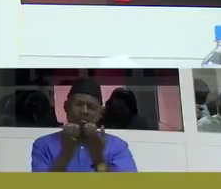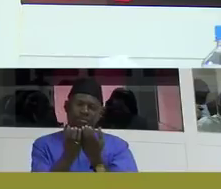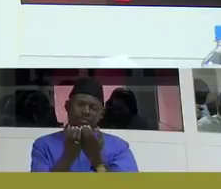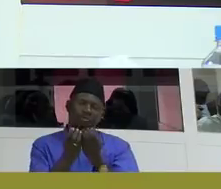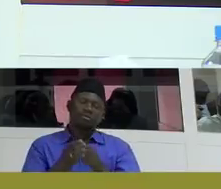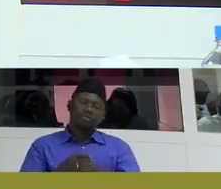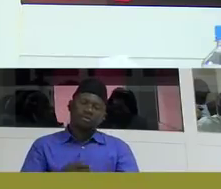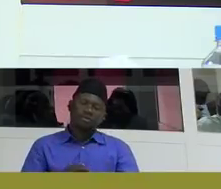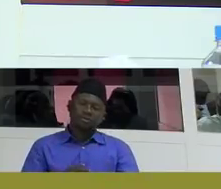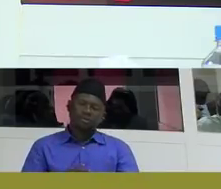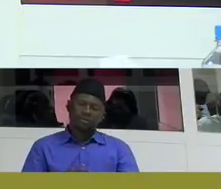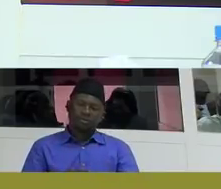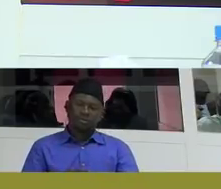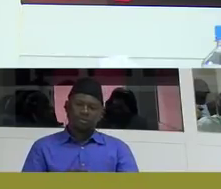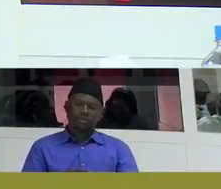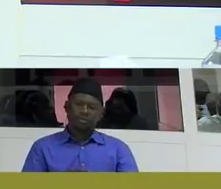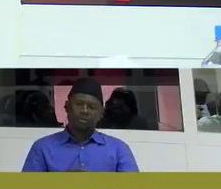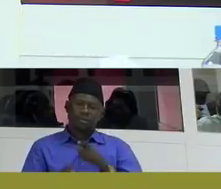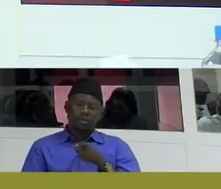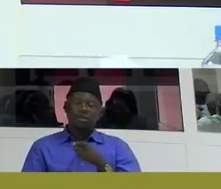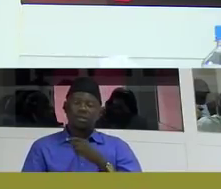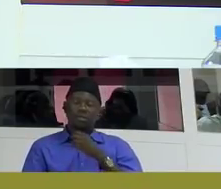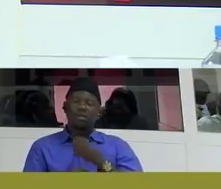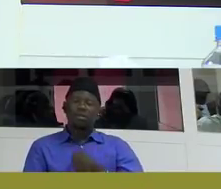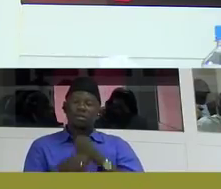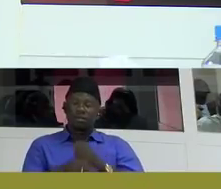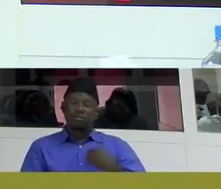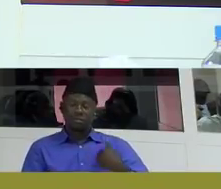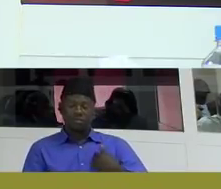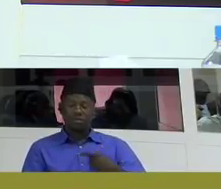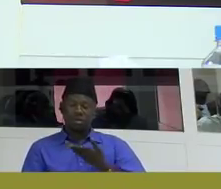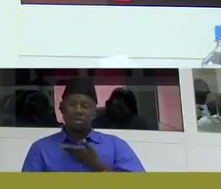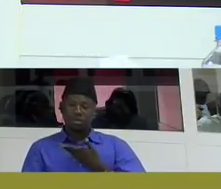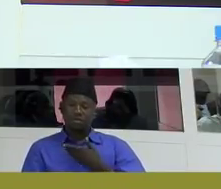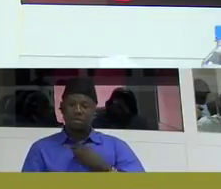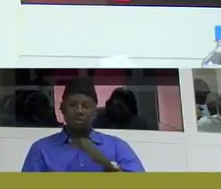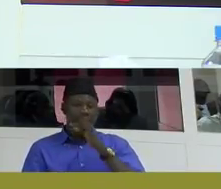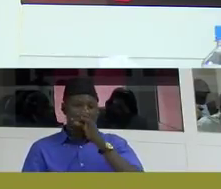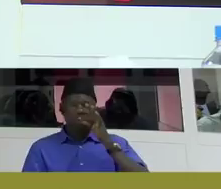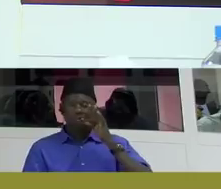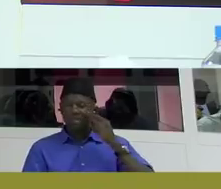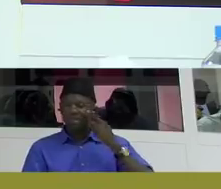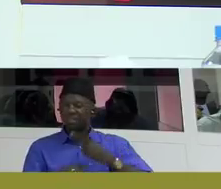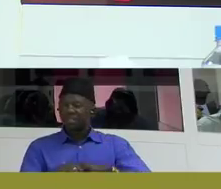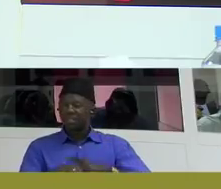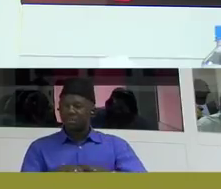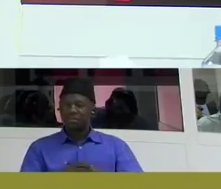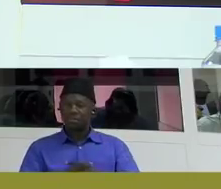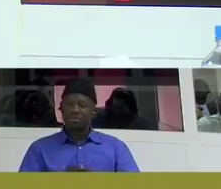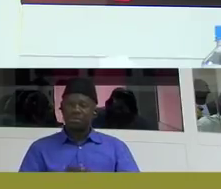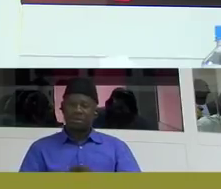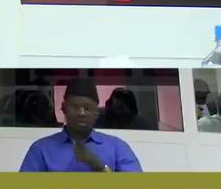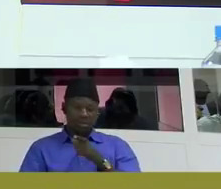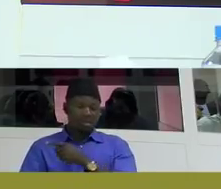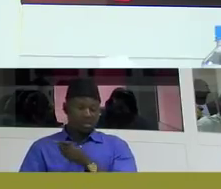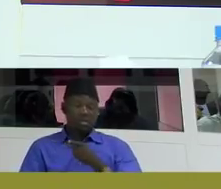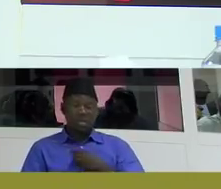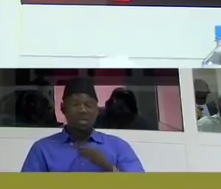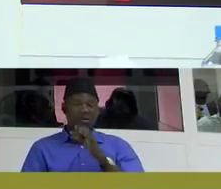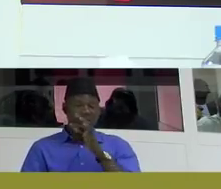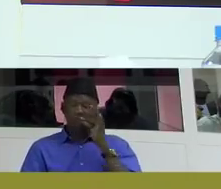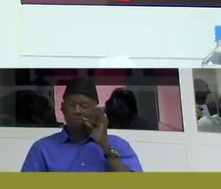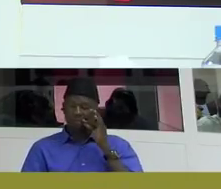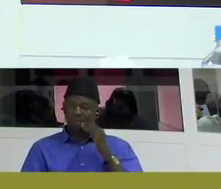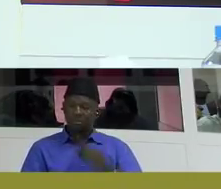Christians have their fasting period during Lent, they fast. If you have a law for